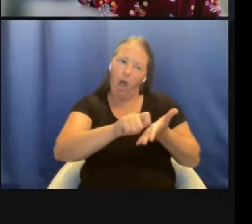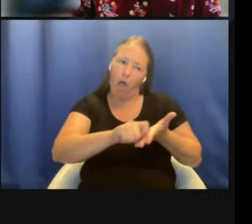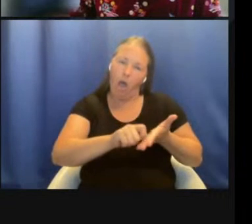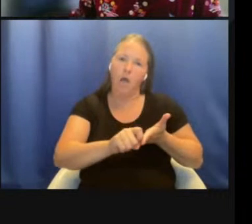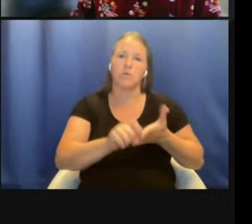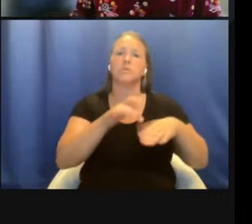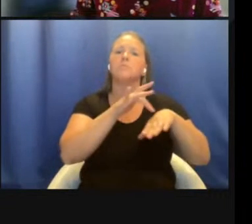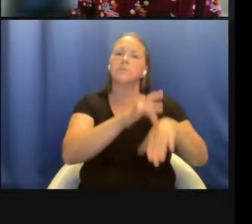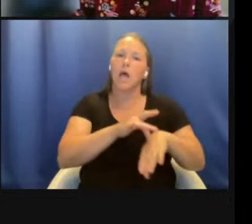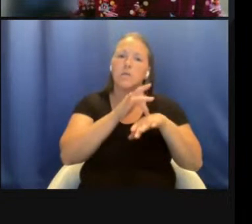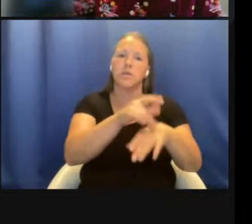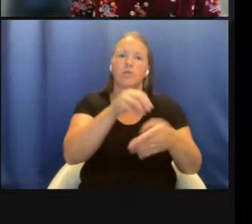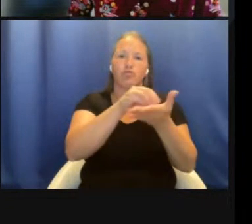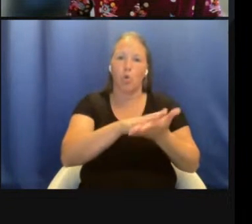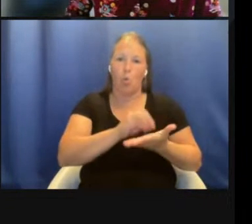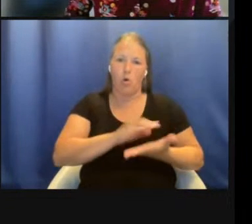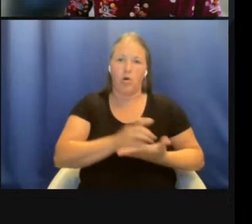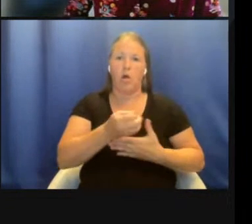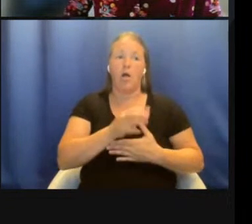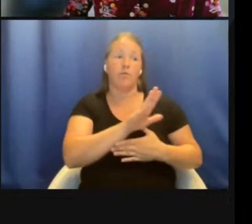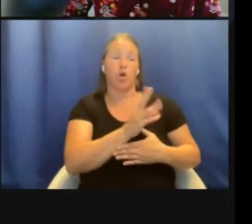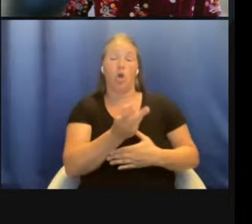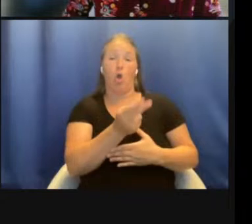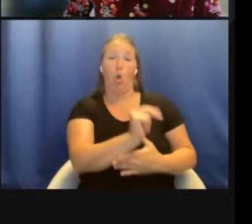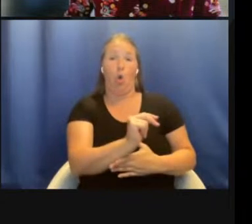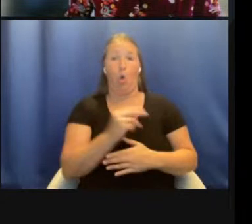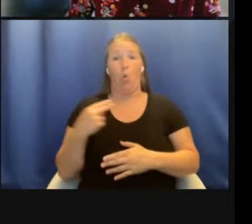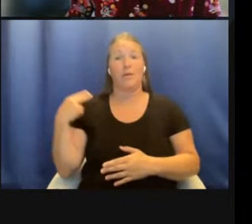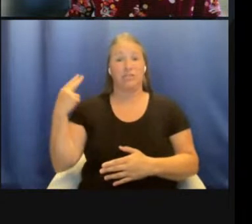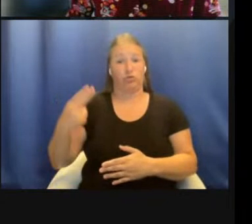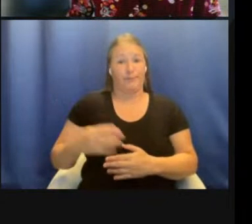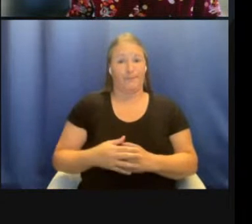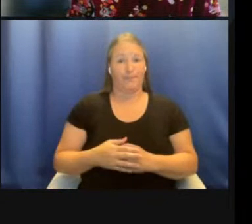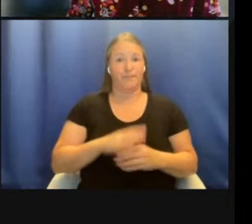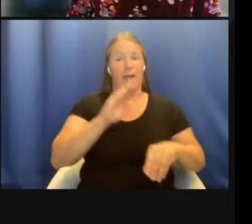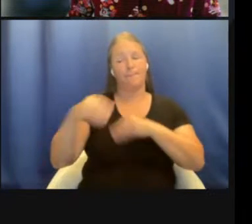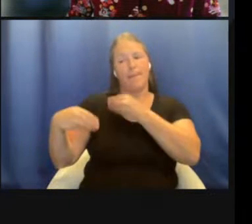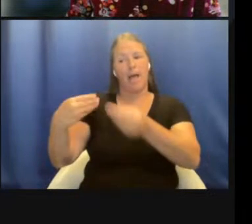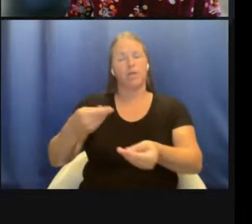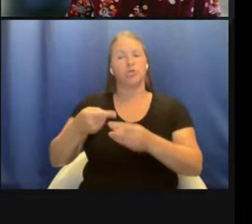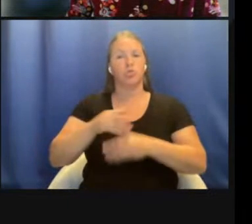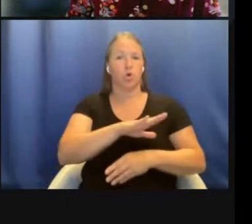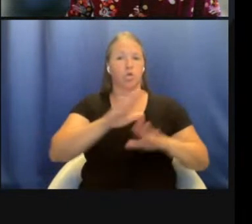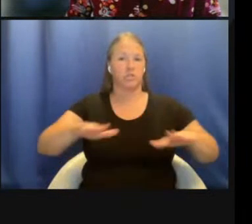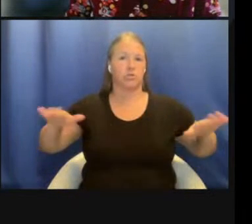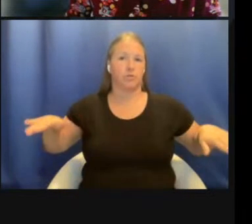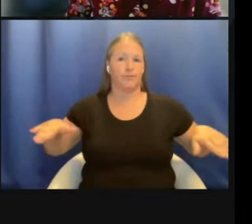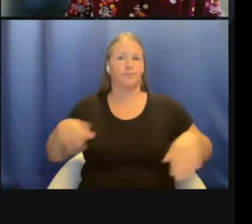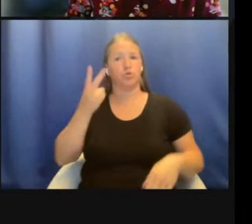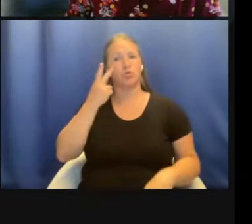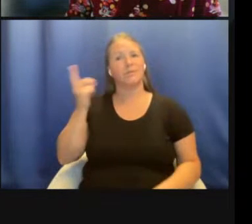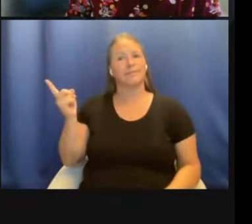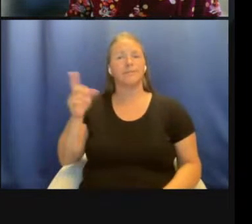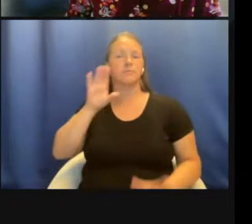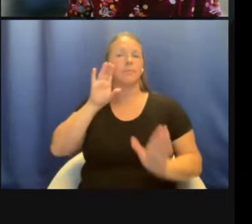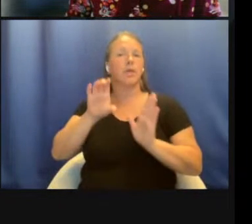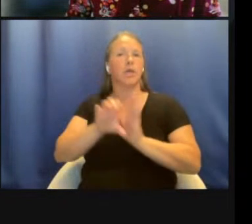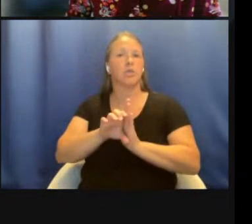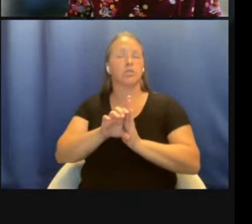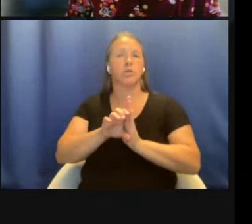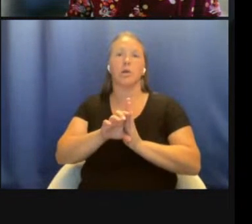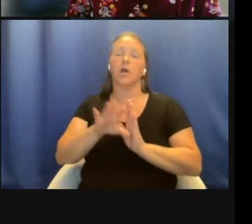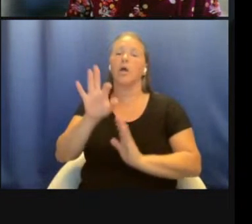own history. She passed that to her children, and here this wonderful French-made desk at the Maryland